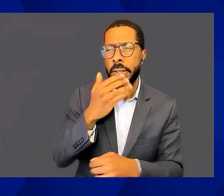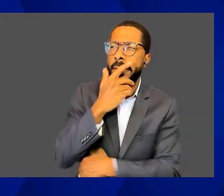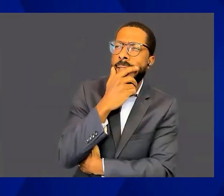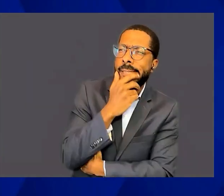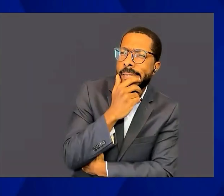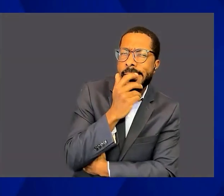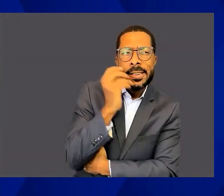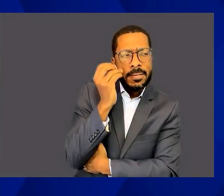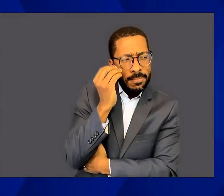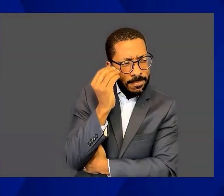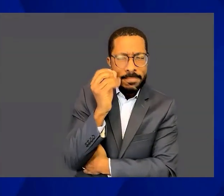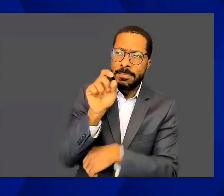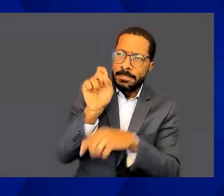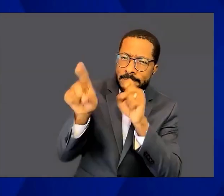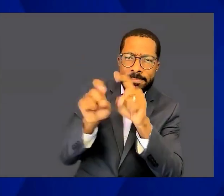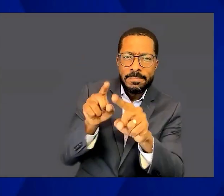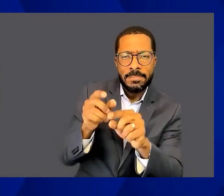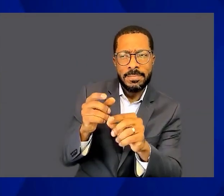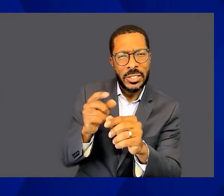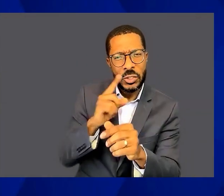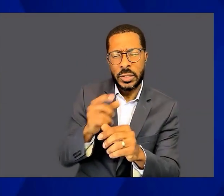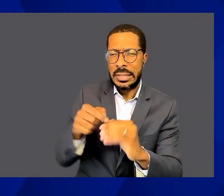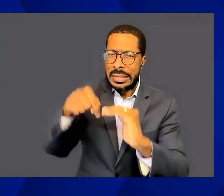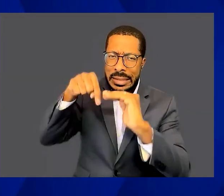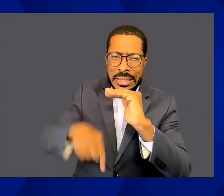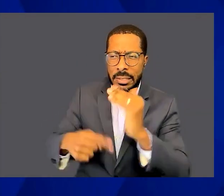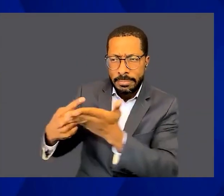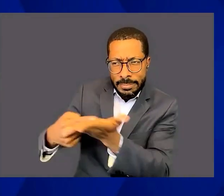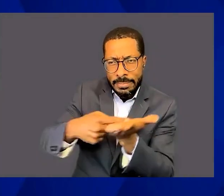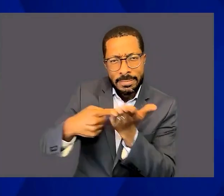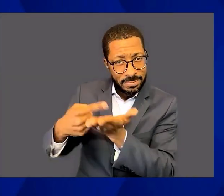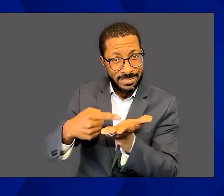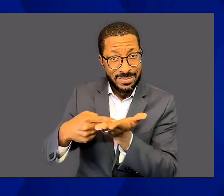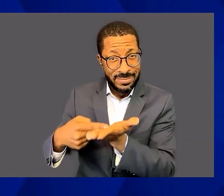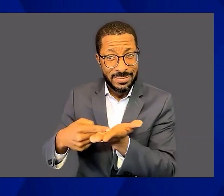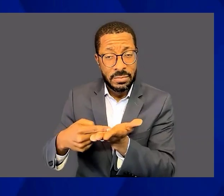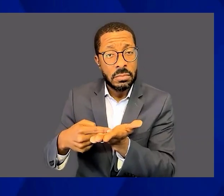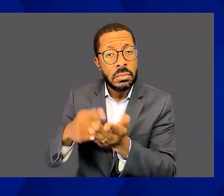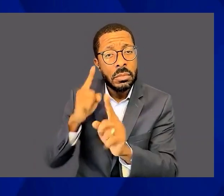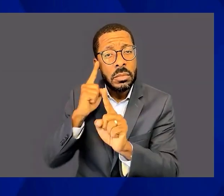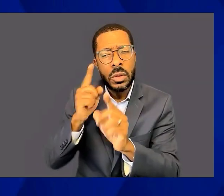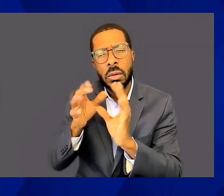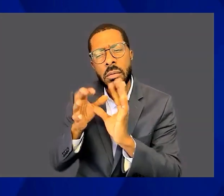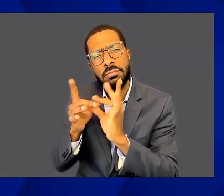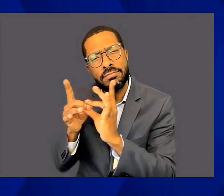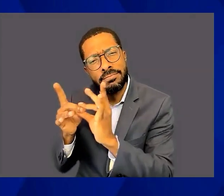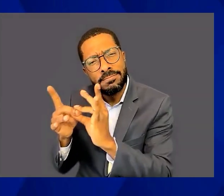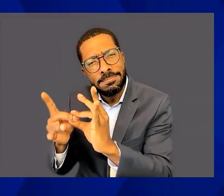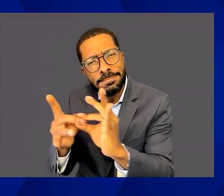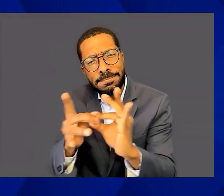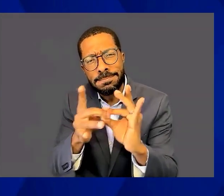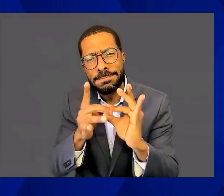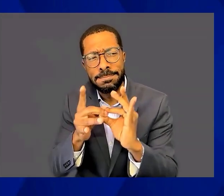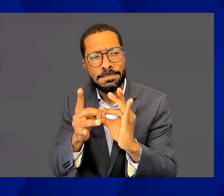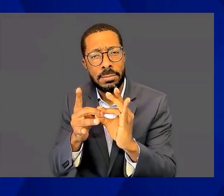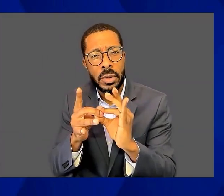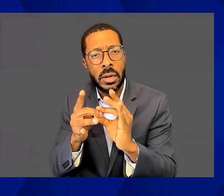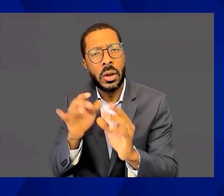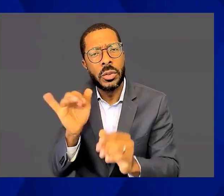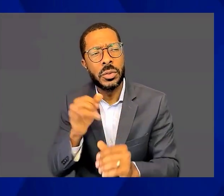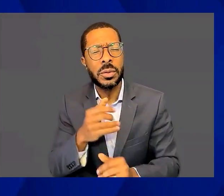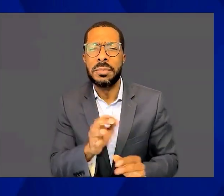engage deeply in discussion with those around you. Build relationships, especially new relationships